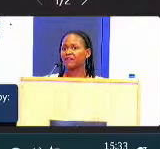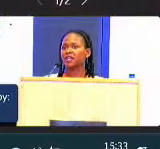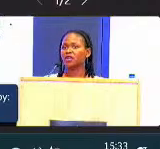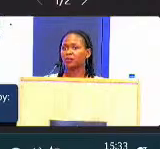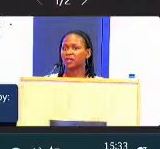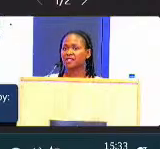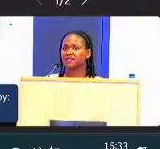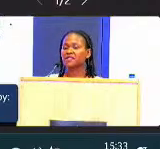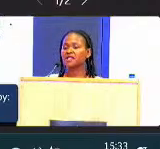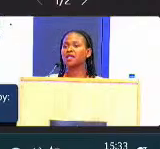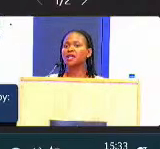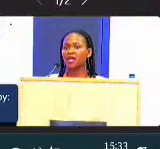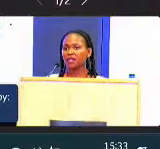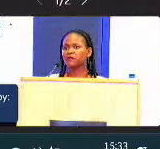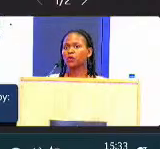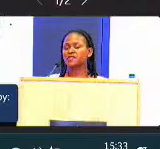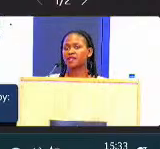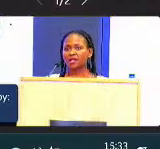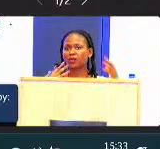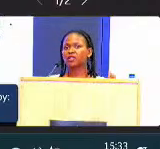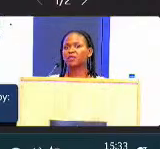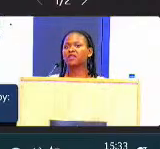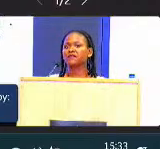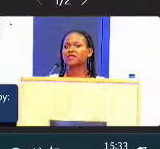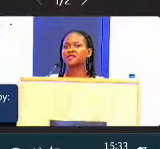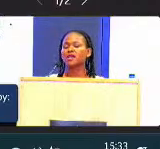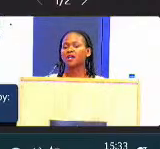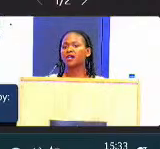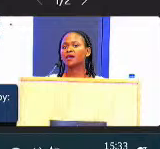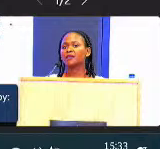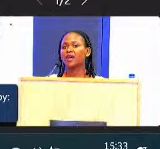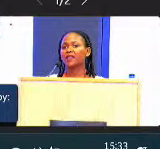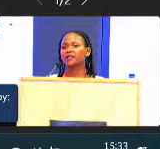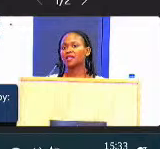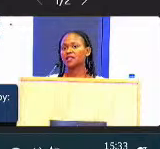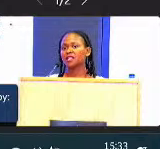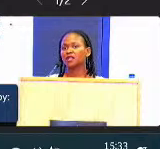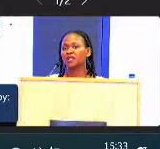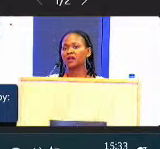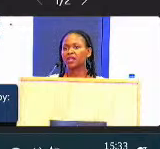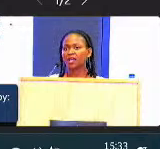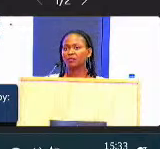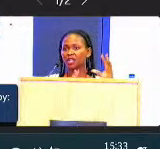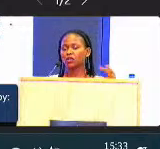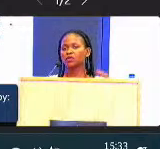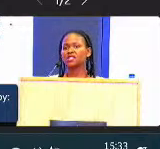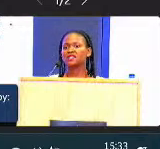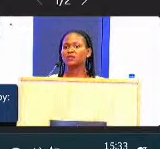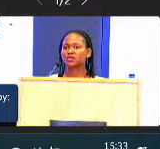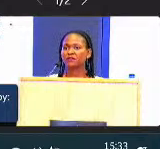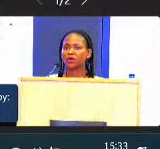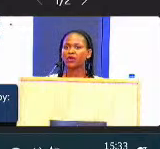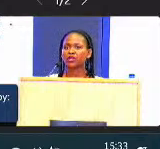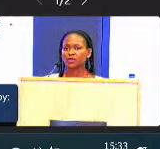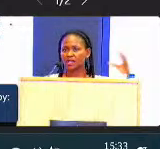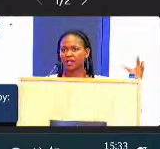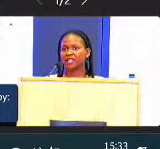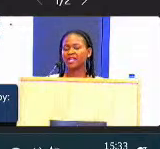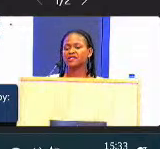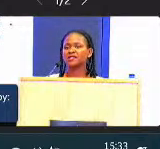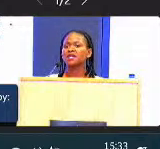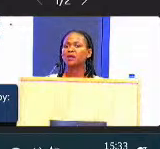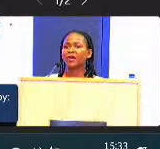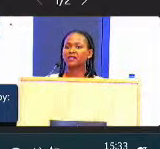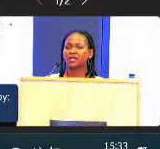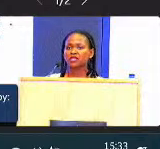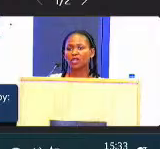drive economic activity. And of course, all the benefits that can be included in terms of the corridors that are